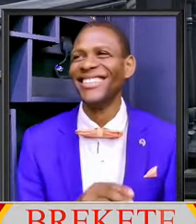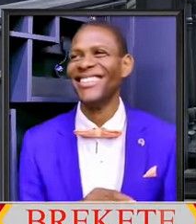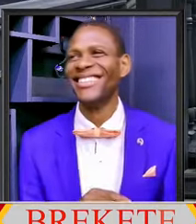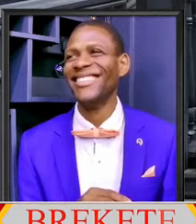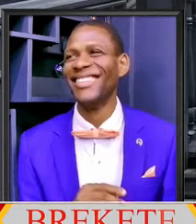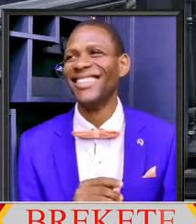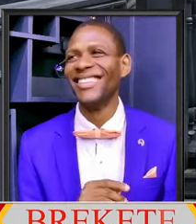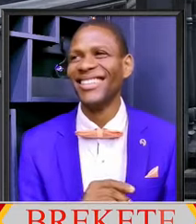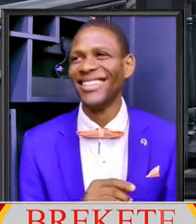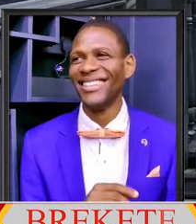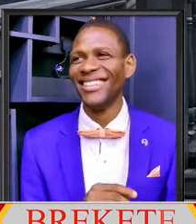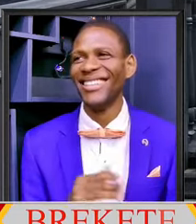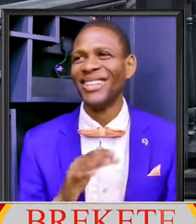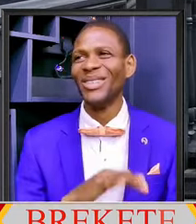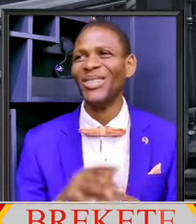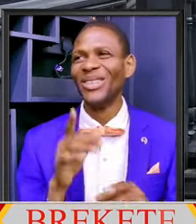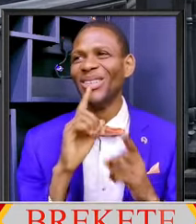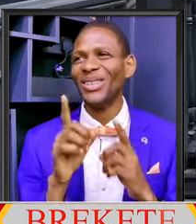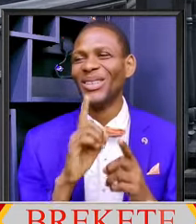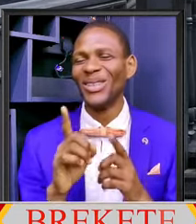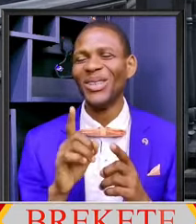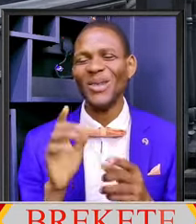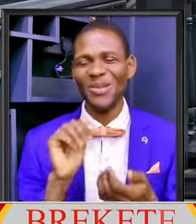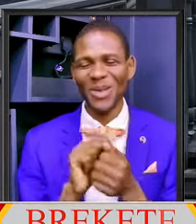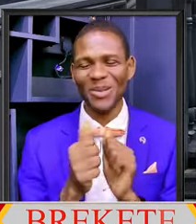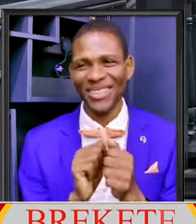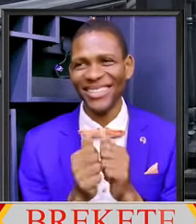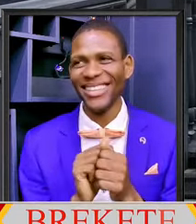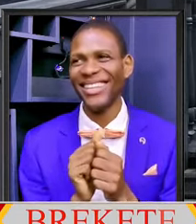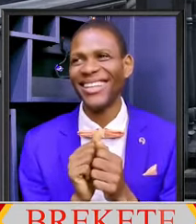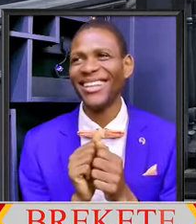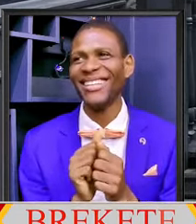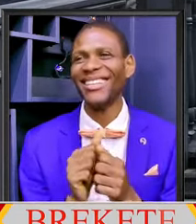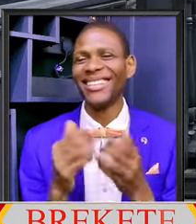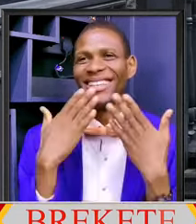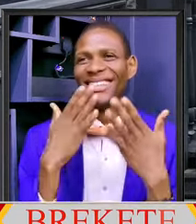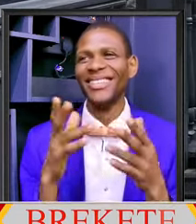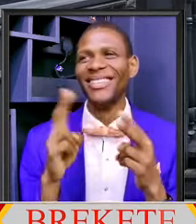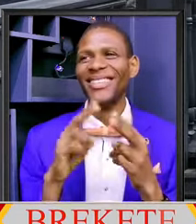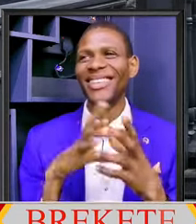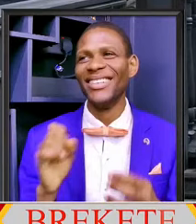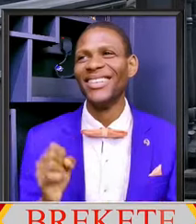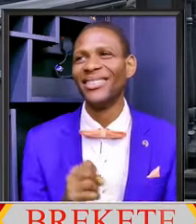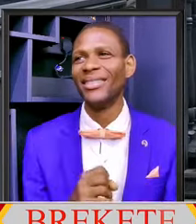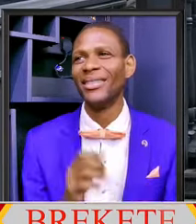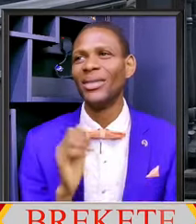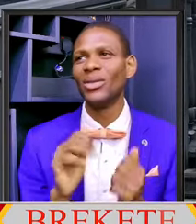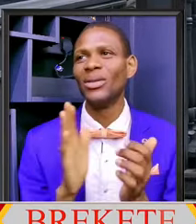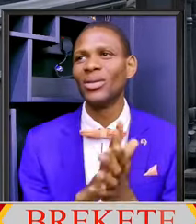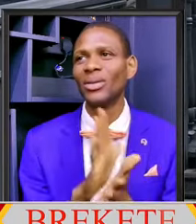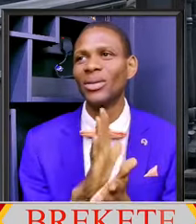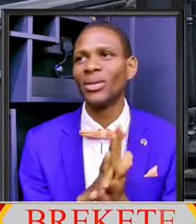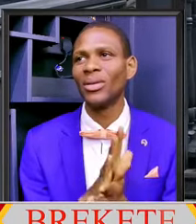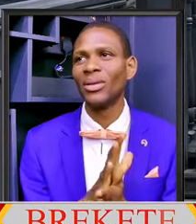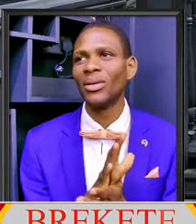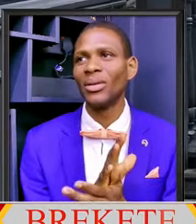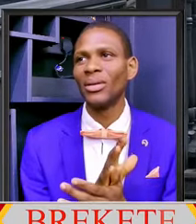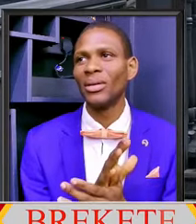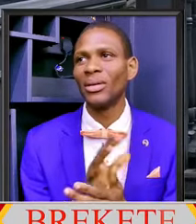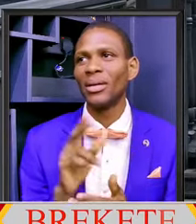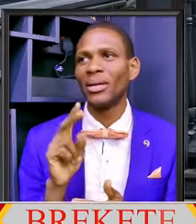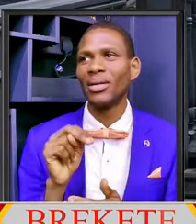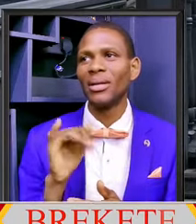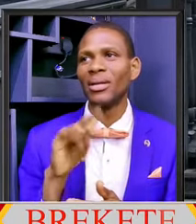Ordinary. No, go talk the one way you go. Put yourself for trouble. Thank you very much. May God reward you. Which school you they go? Nile